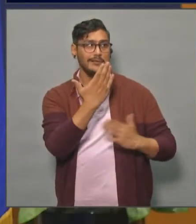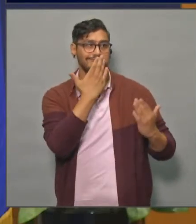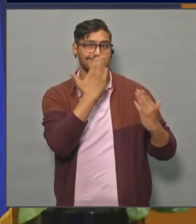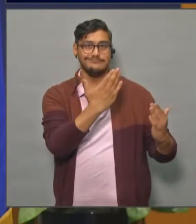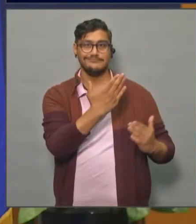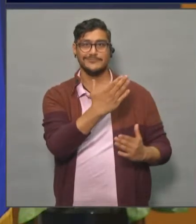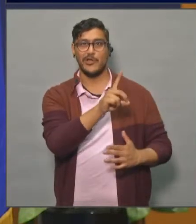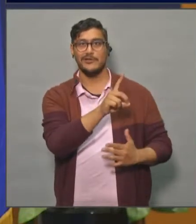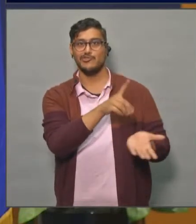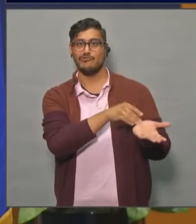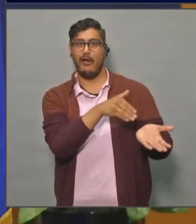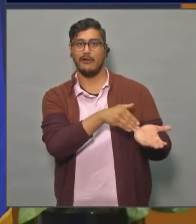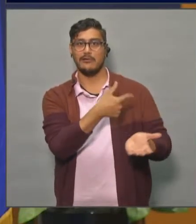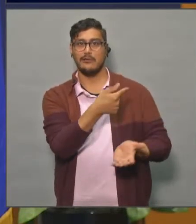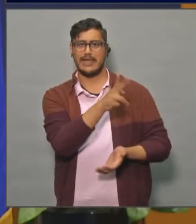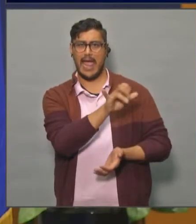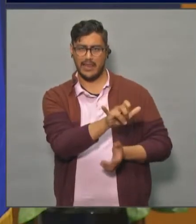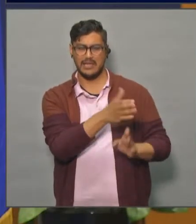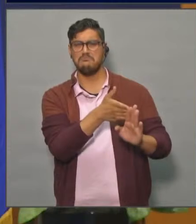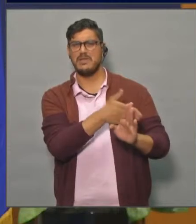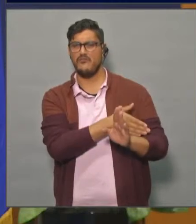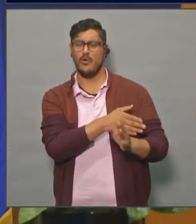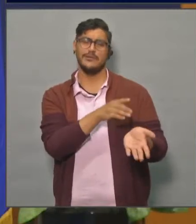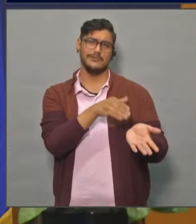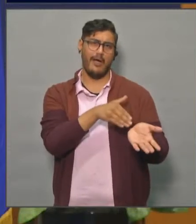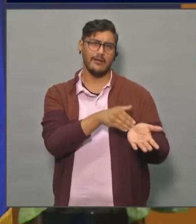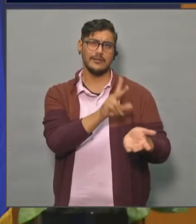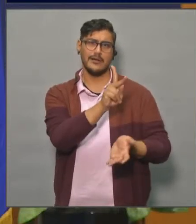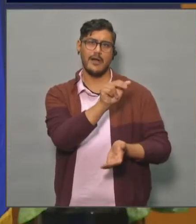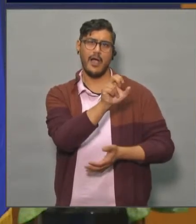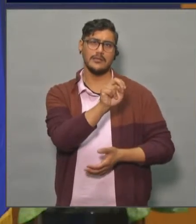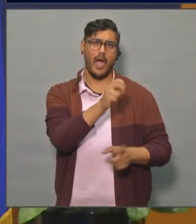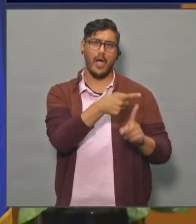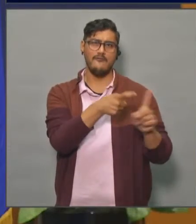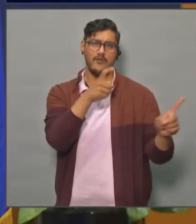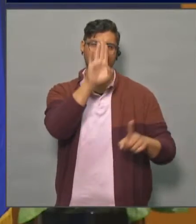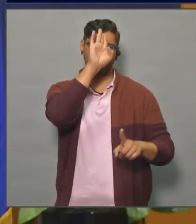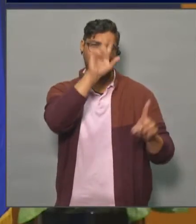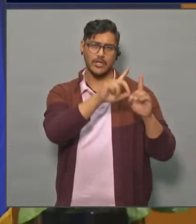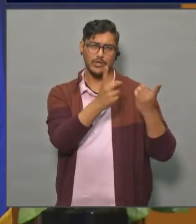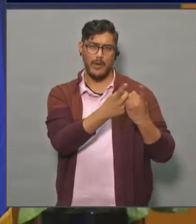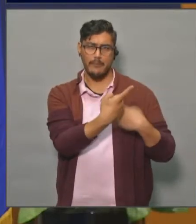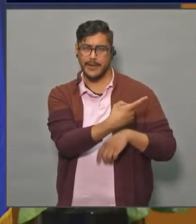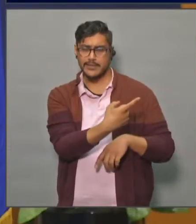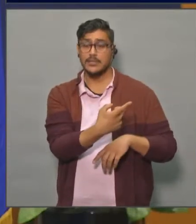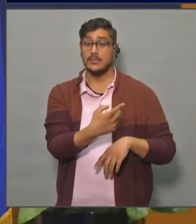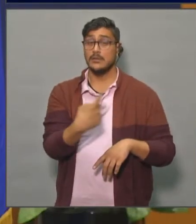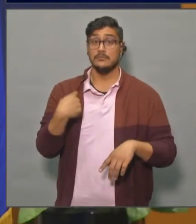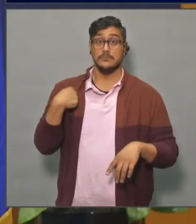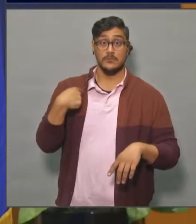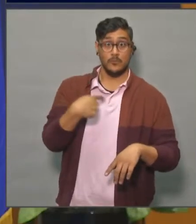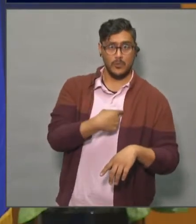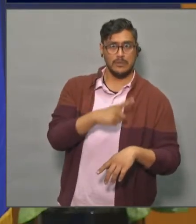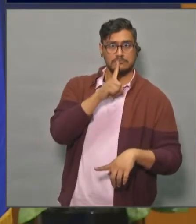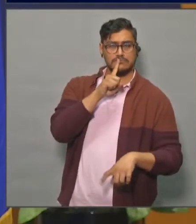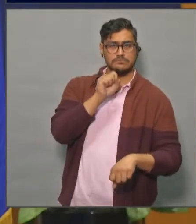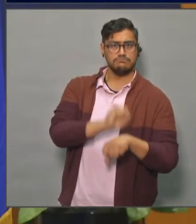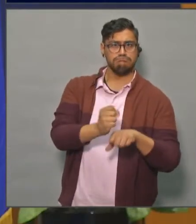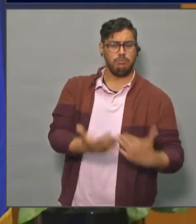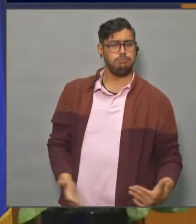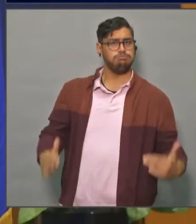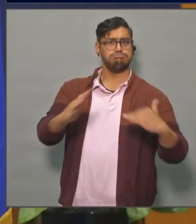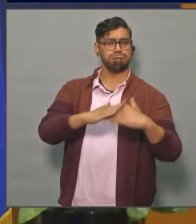Galley and before Dr. Galley, we had Dr. Kazan at the fire department. You know, we've really been able to ramp up